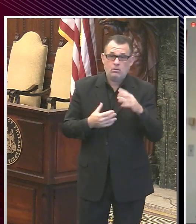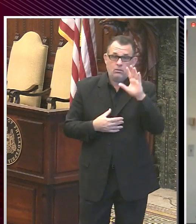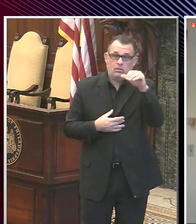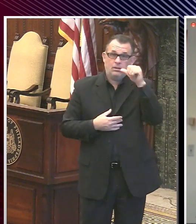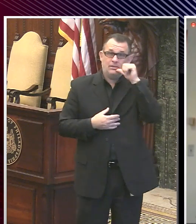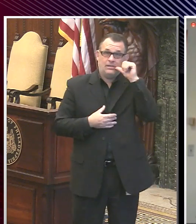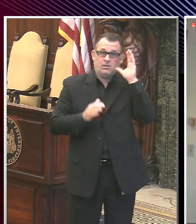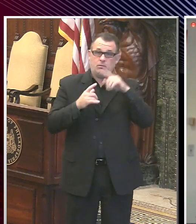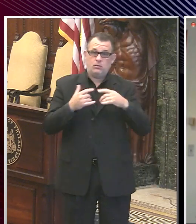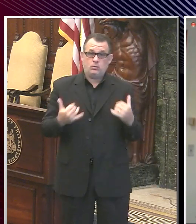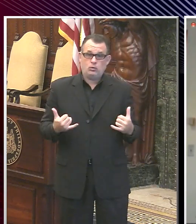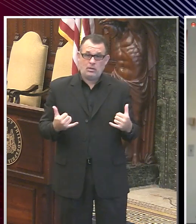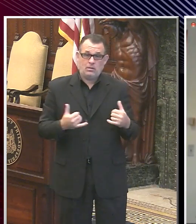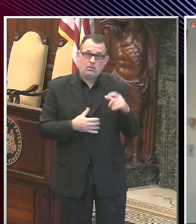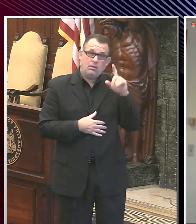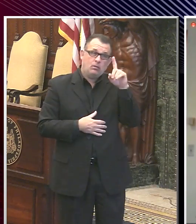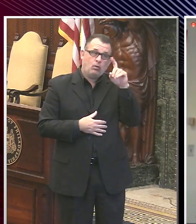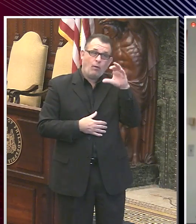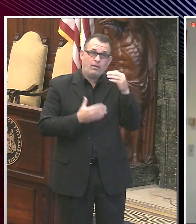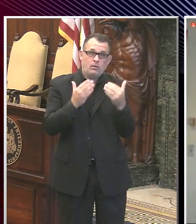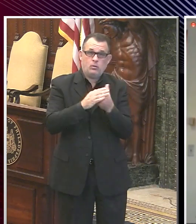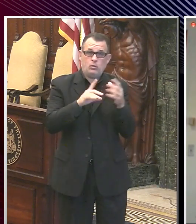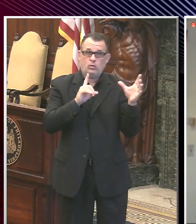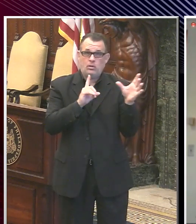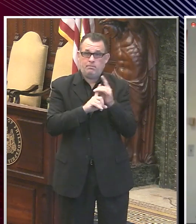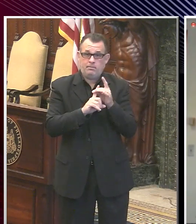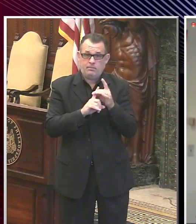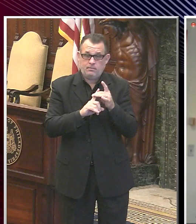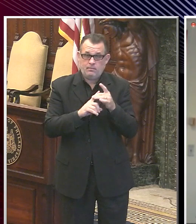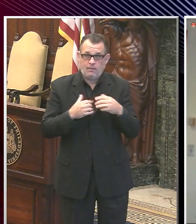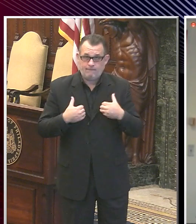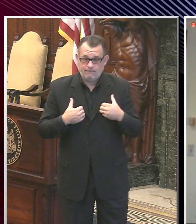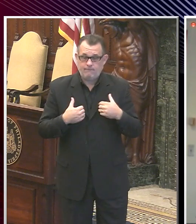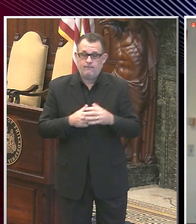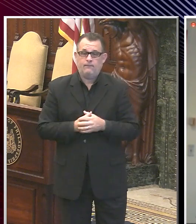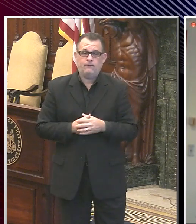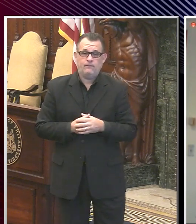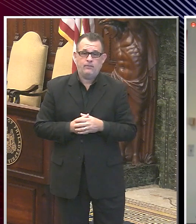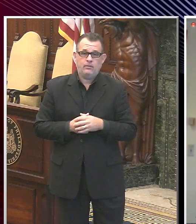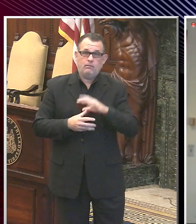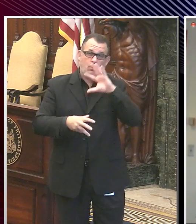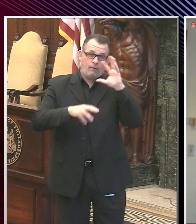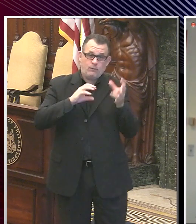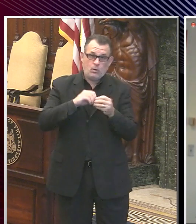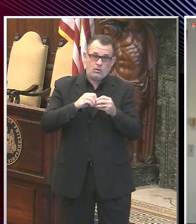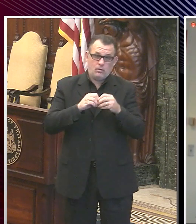identified 105 new cases of the coronavirus infection in Philadelphia residents, bringing us to a total of